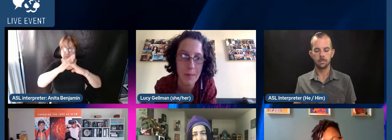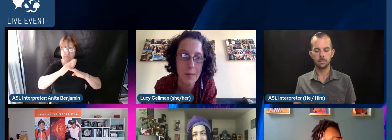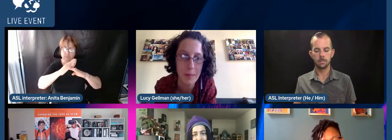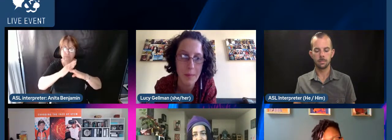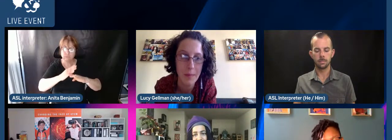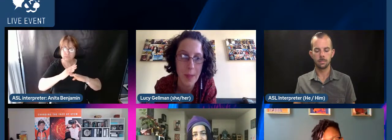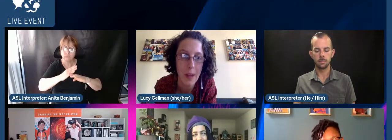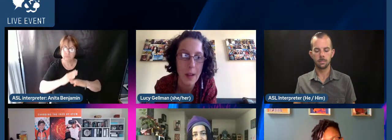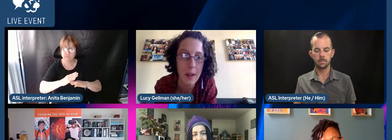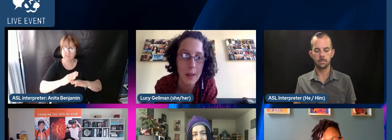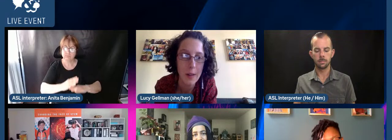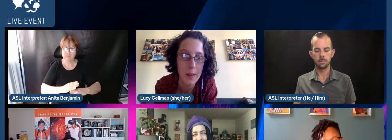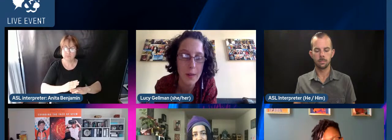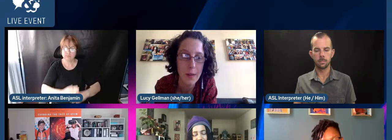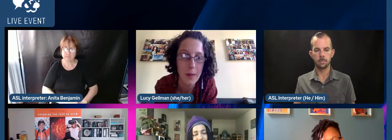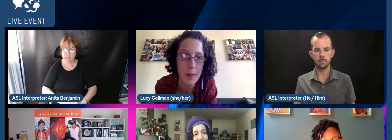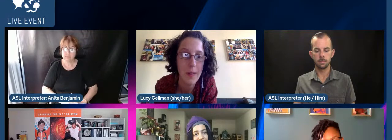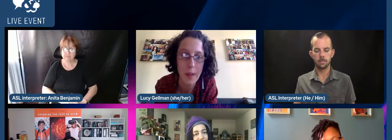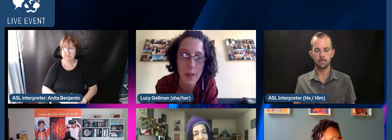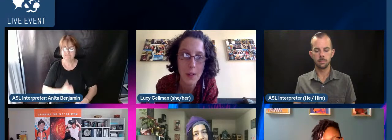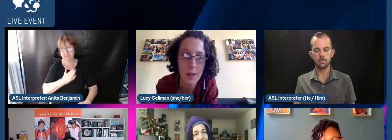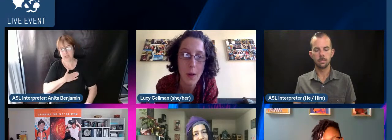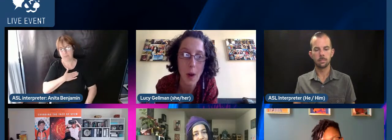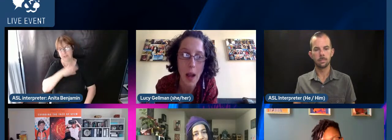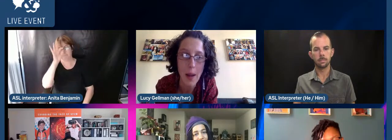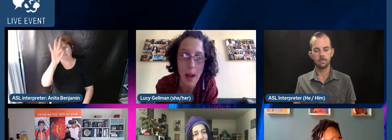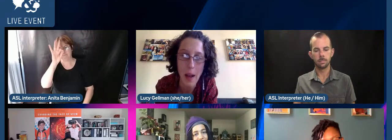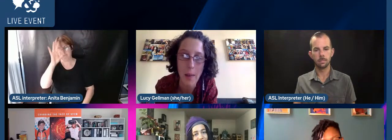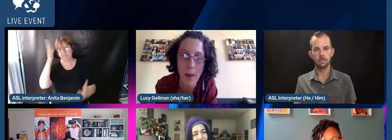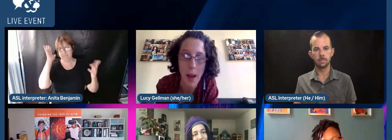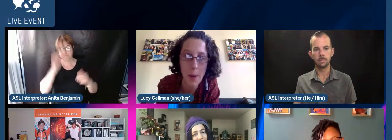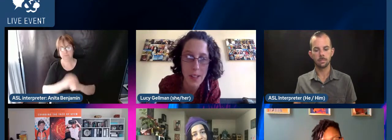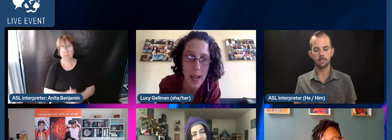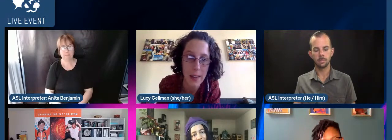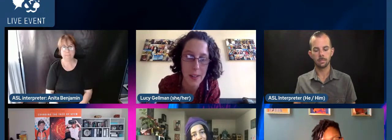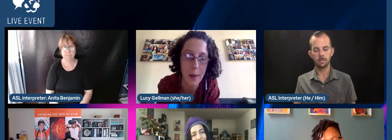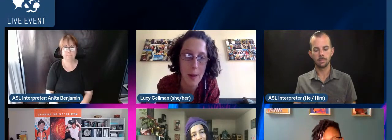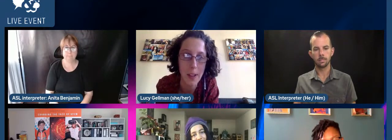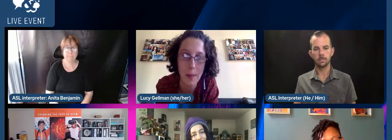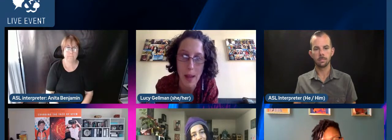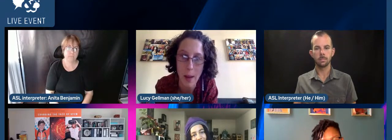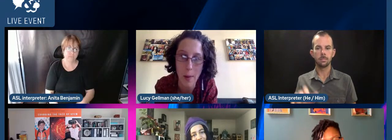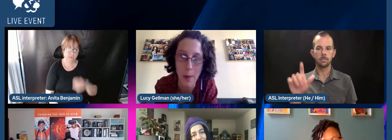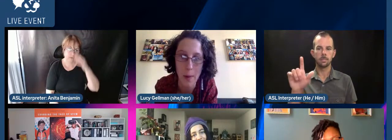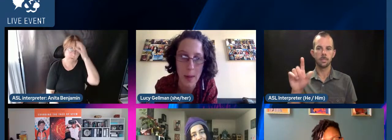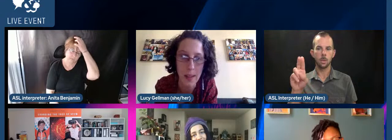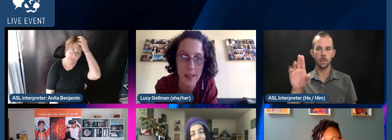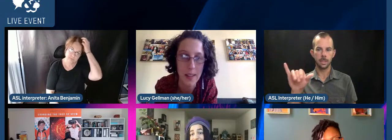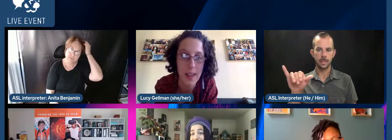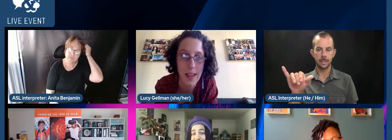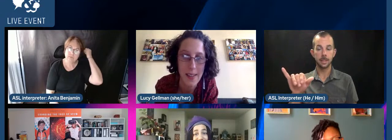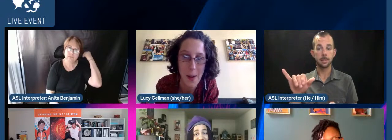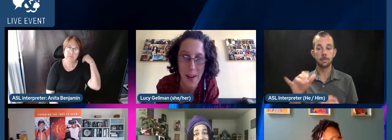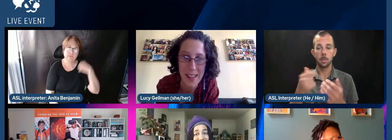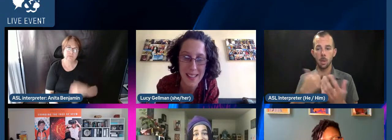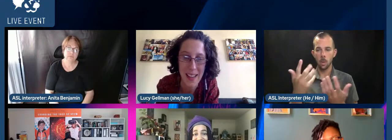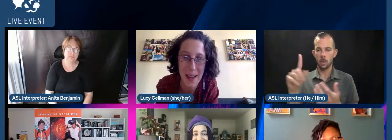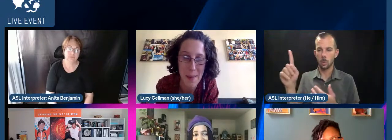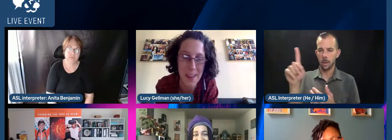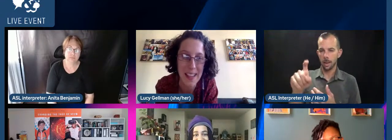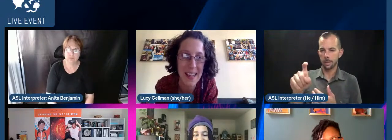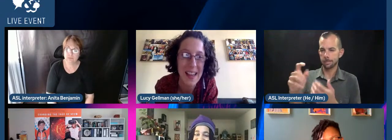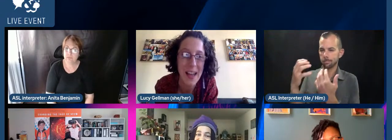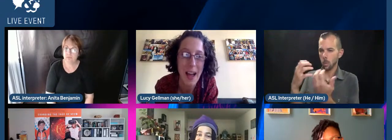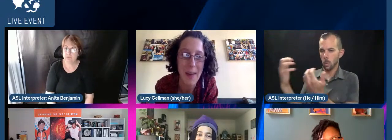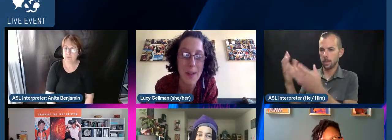moving. So that's it for me. I want to ask, so Emily Mayo, who is in the audience,